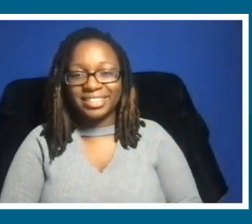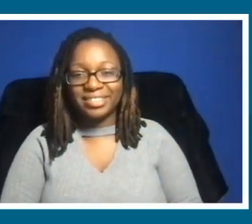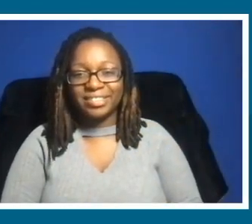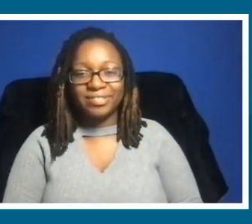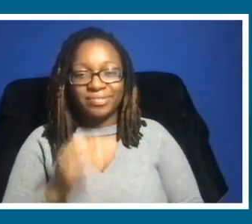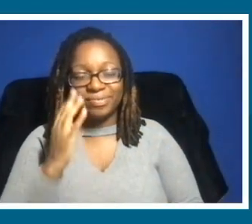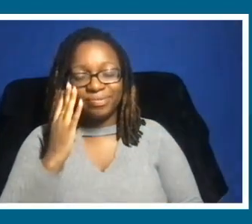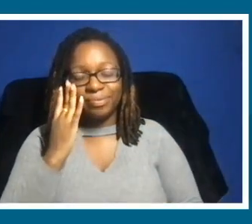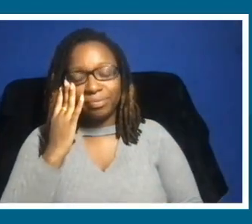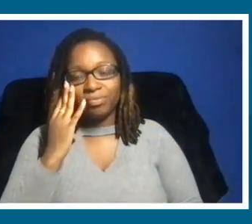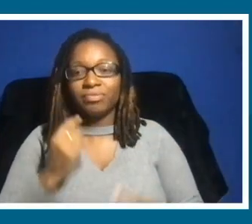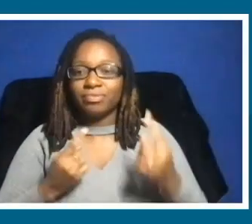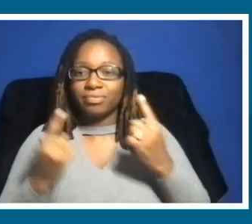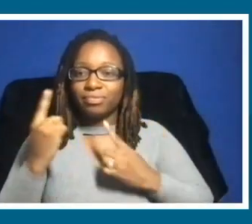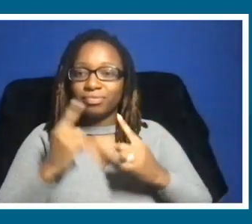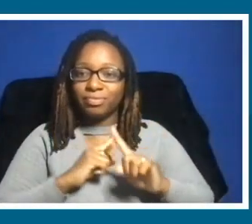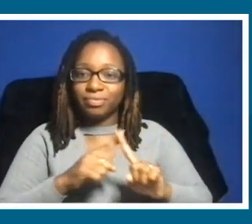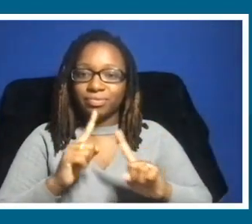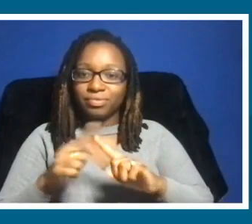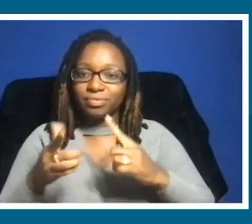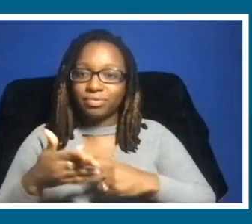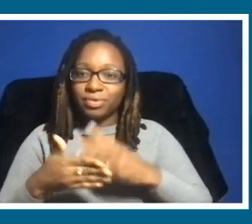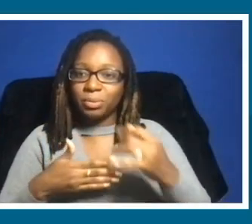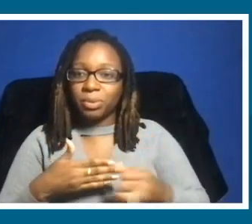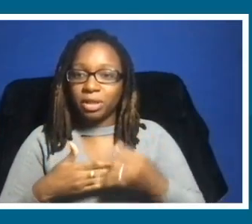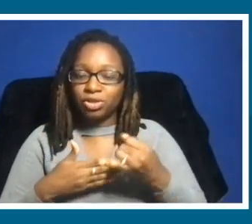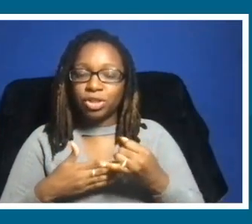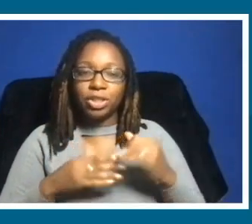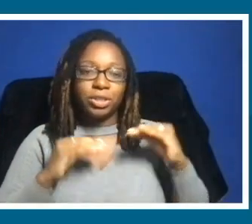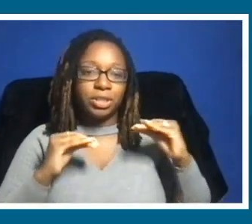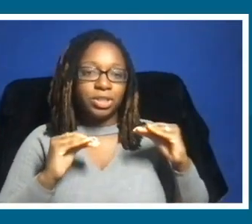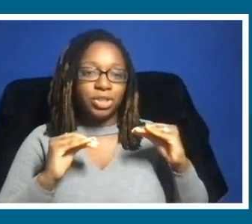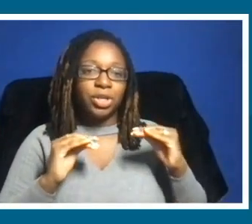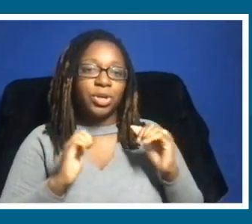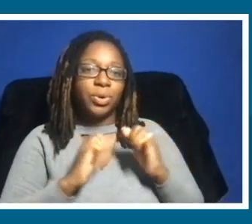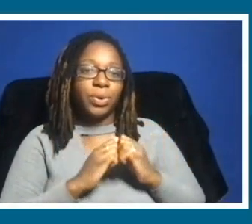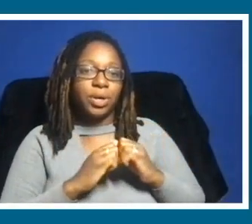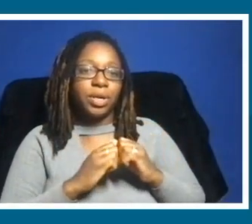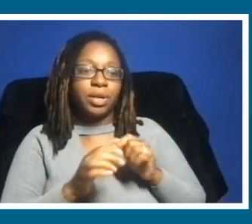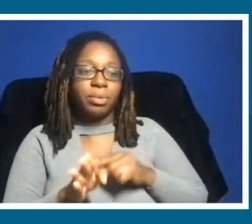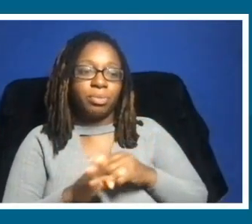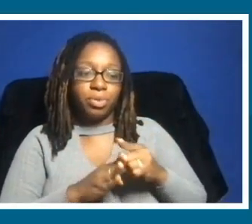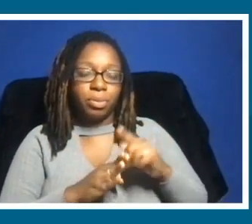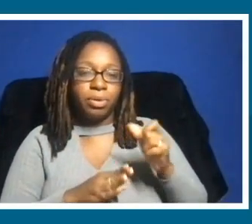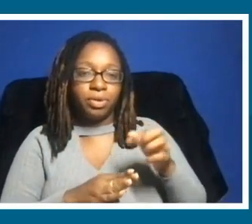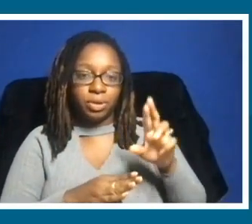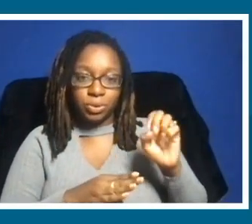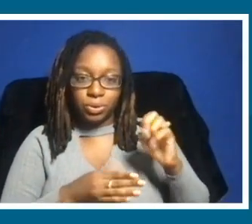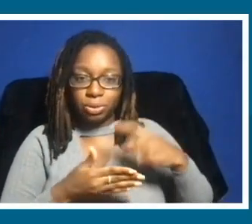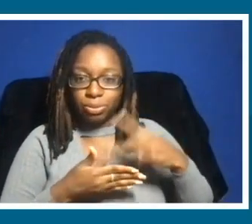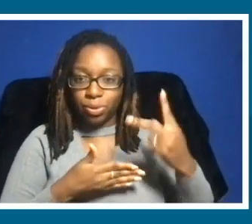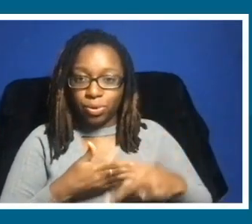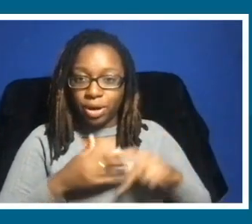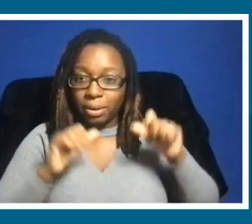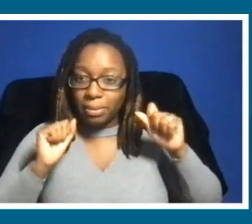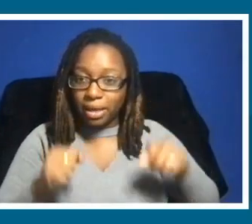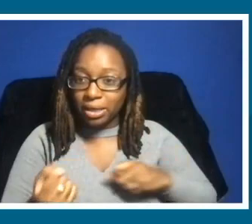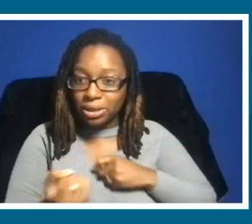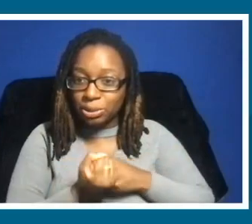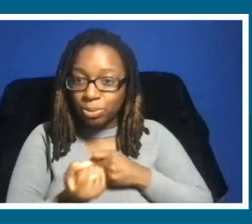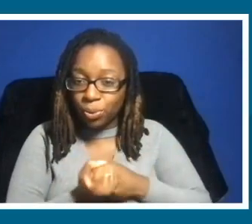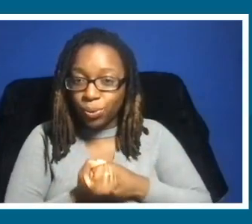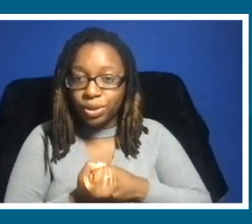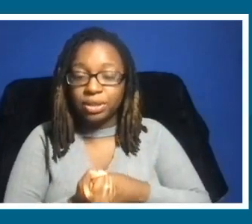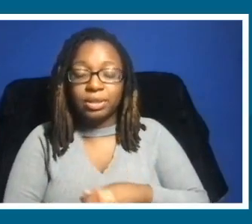As I think about the different projects that the Teaching with Primary Sources program is able to support, whether it is